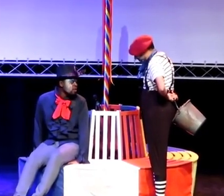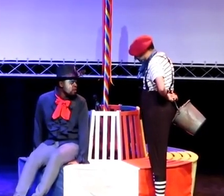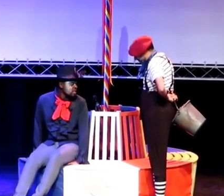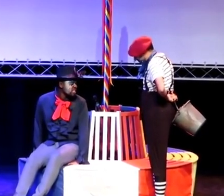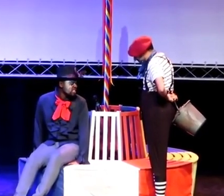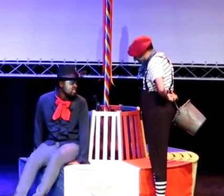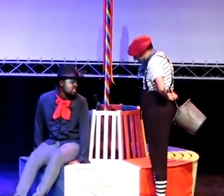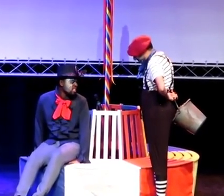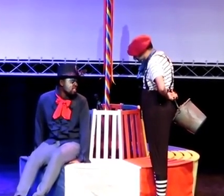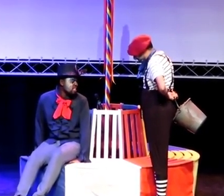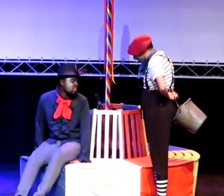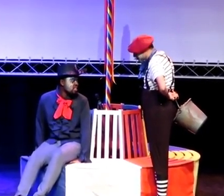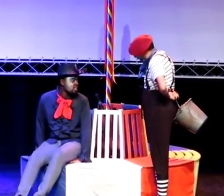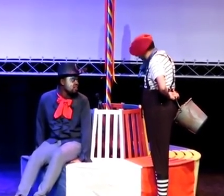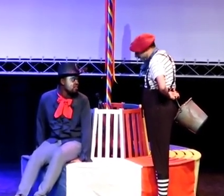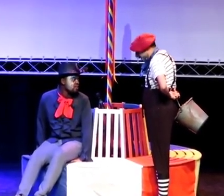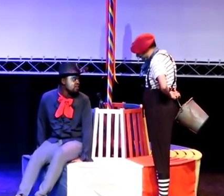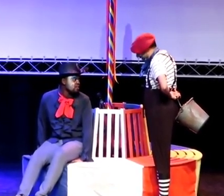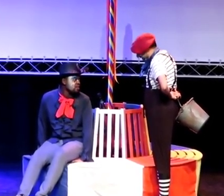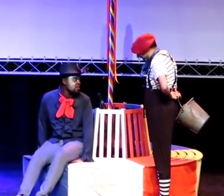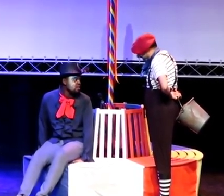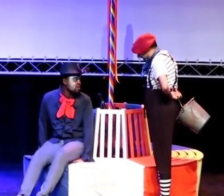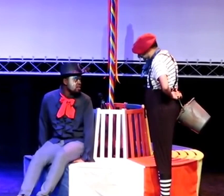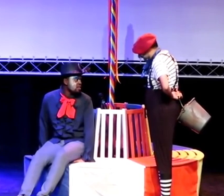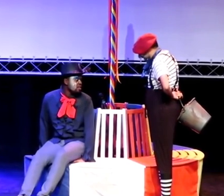you go in your bucket? No!